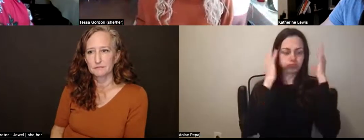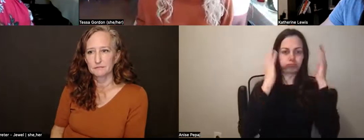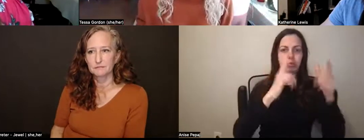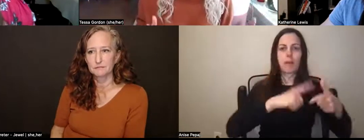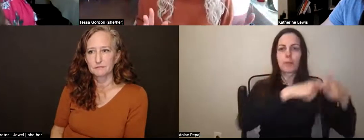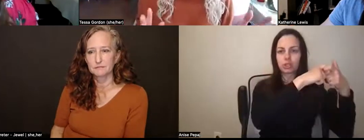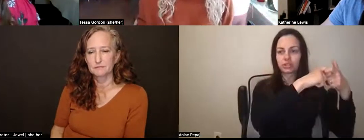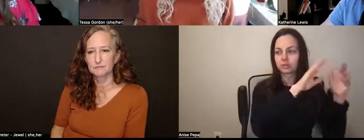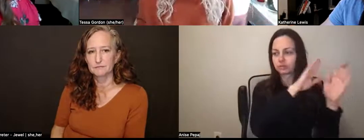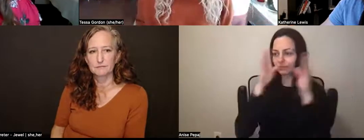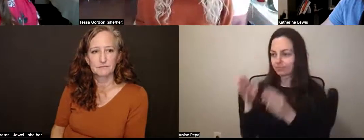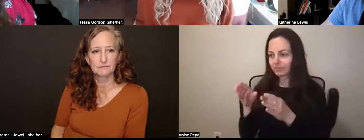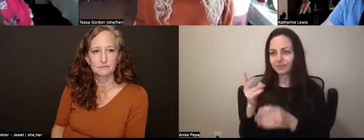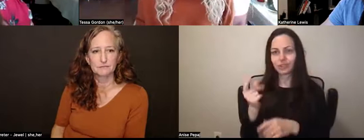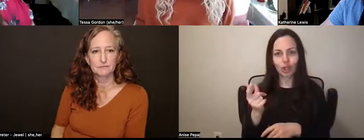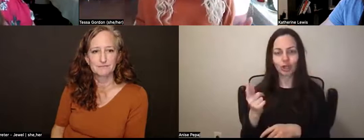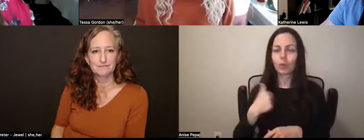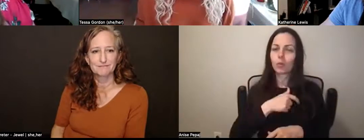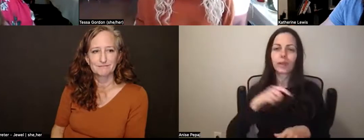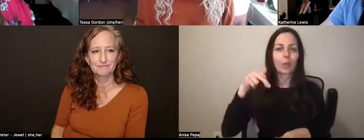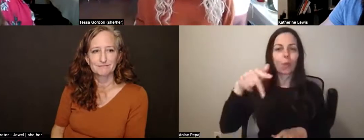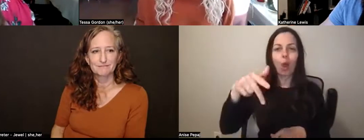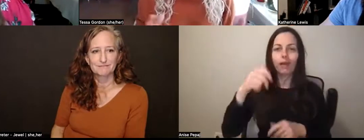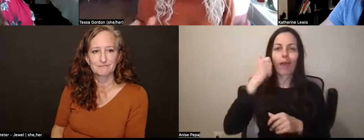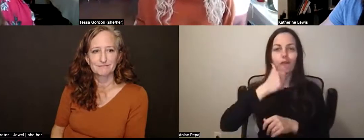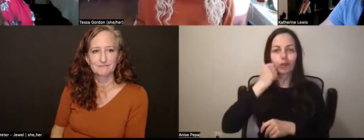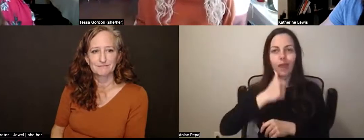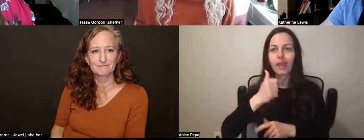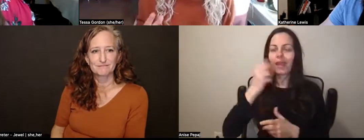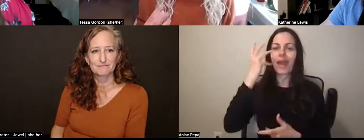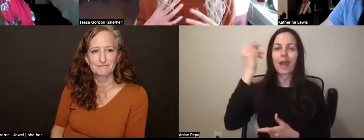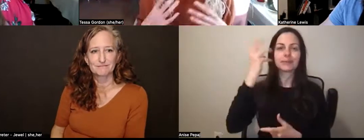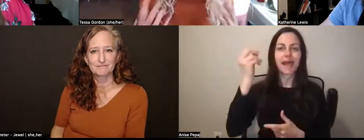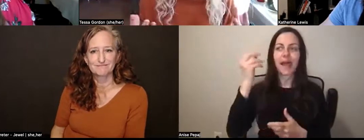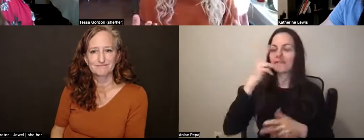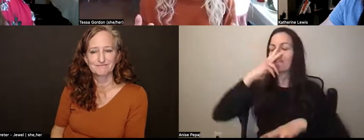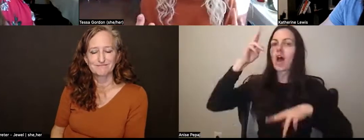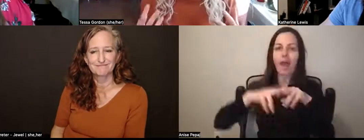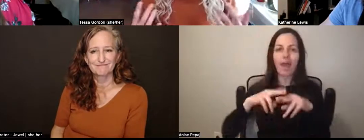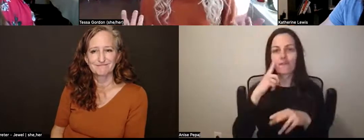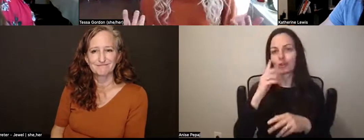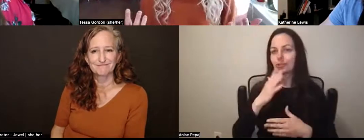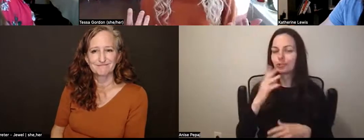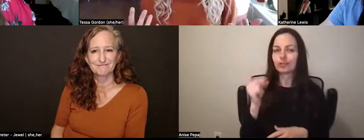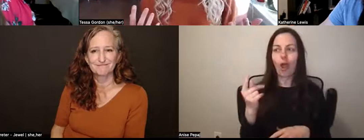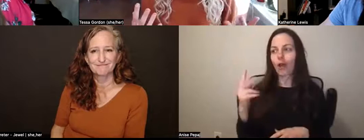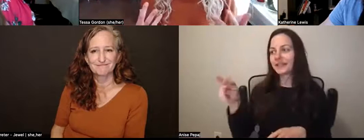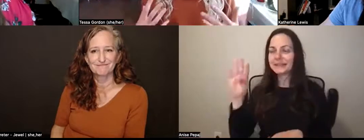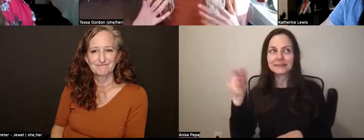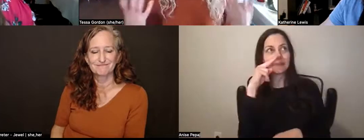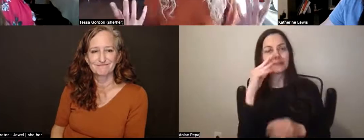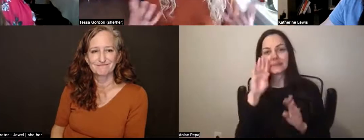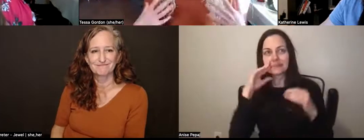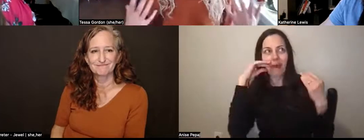the same walk every single day. And when we get outside, it is Disneyland, and he just smiles at me and loves me. And I can